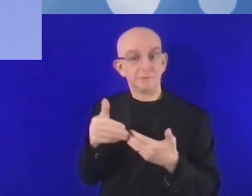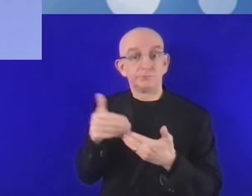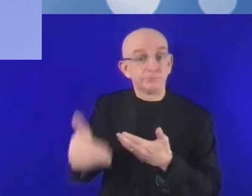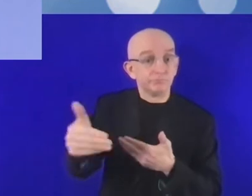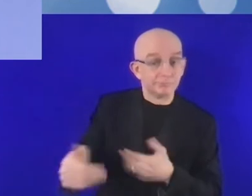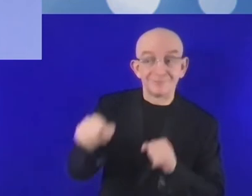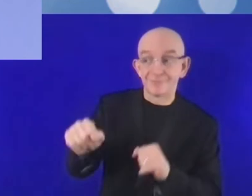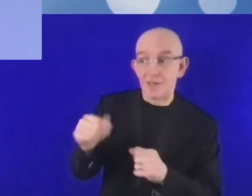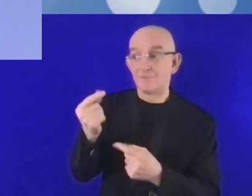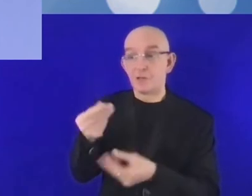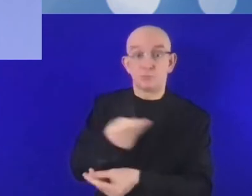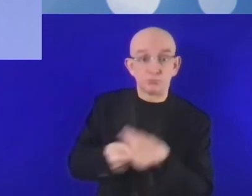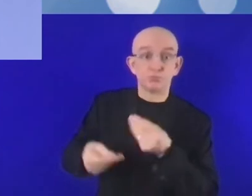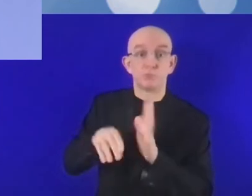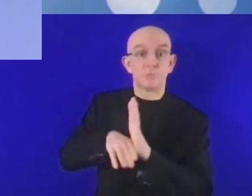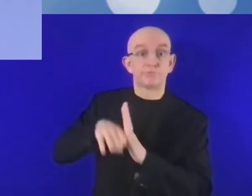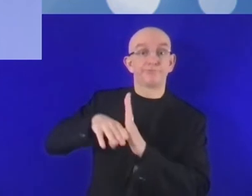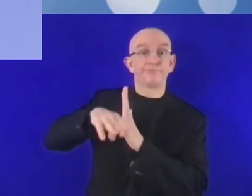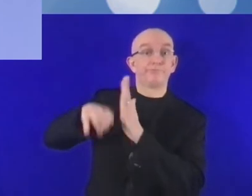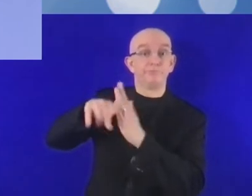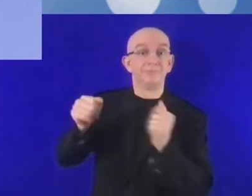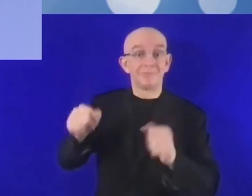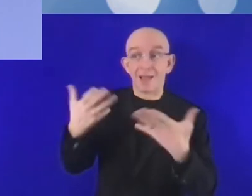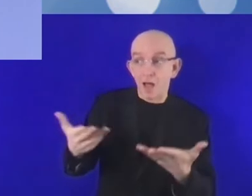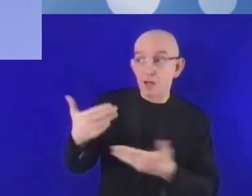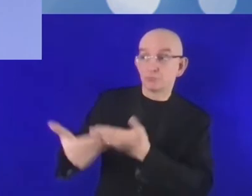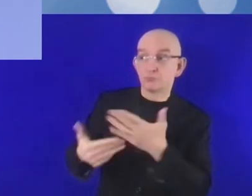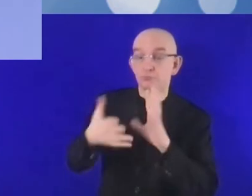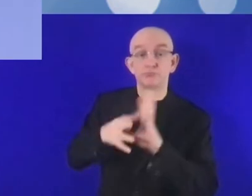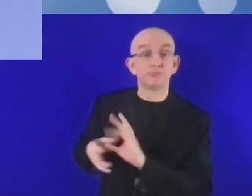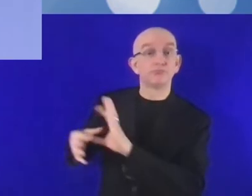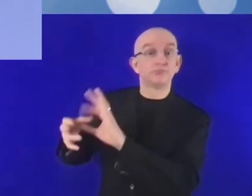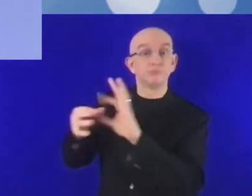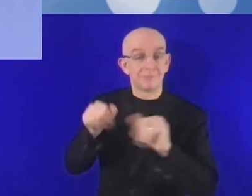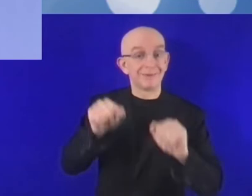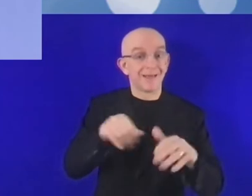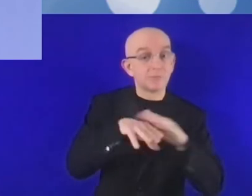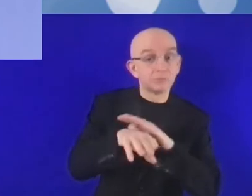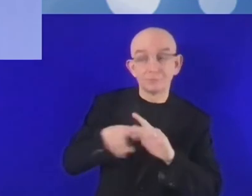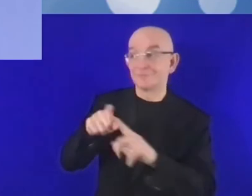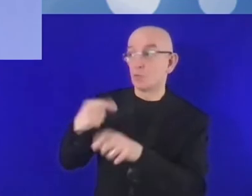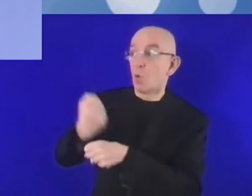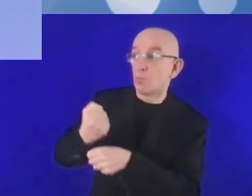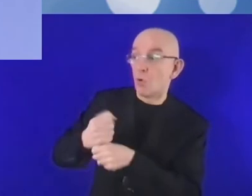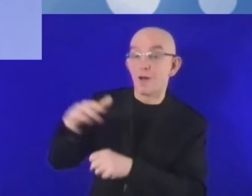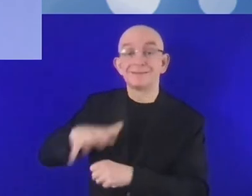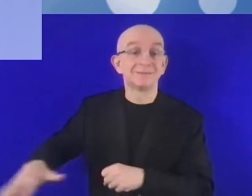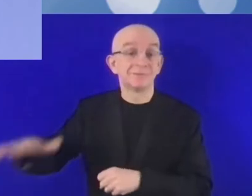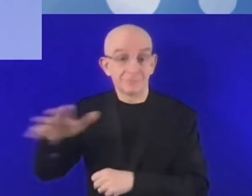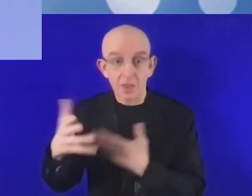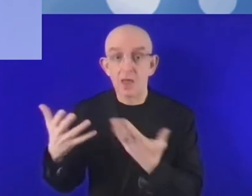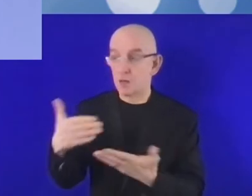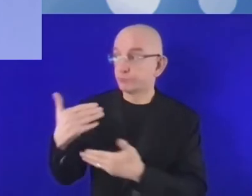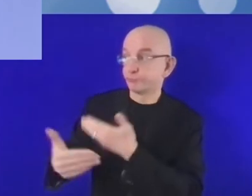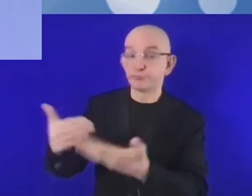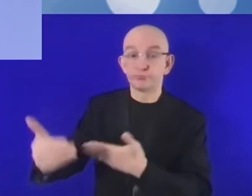infrastructure is the most being constrained at this time especially for a semis to grow in